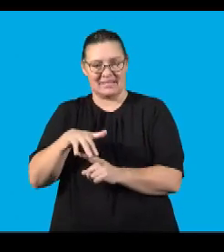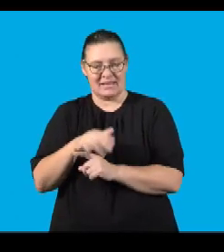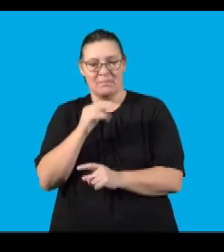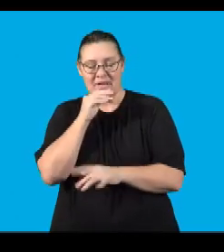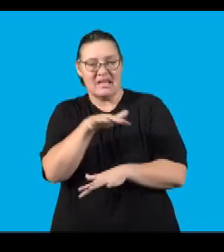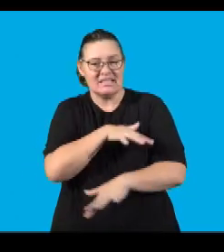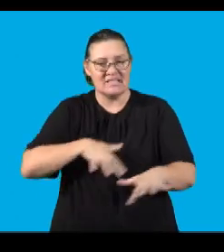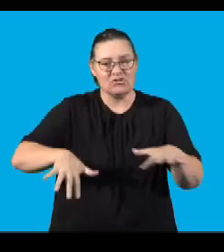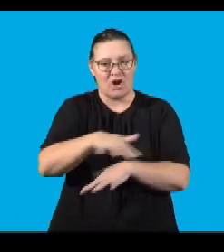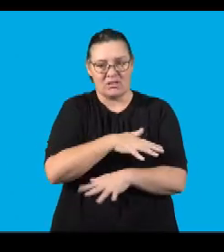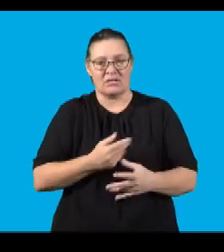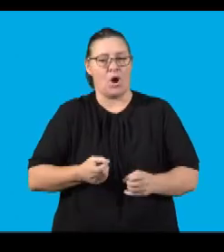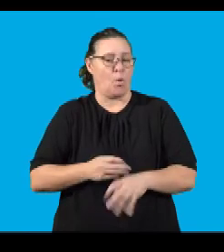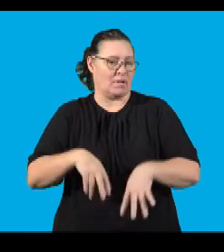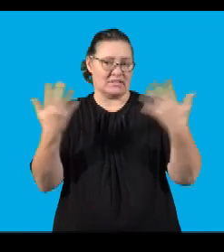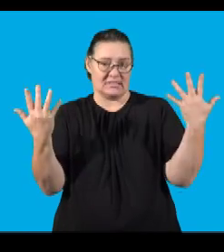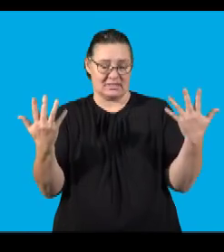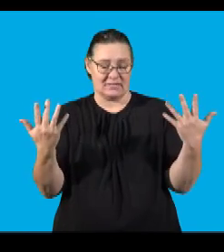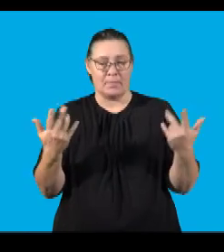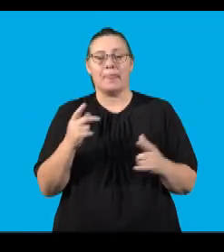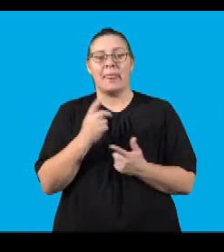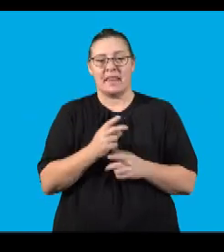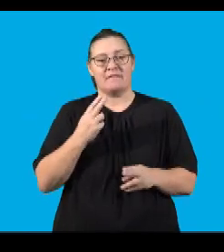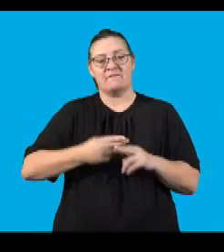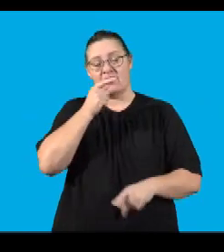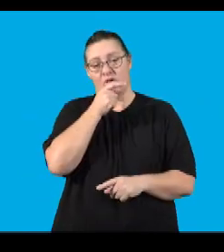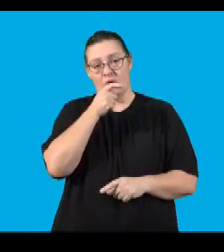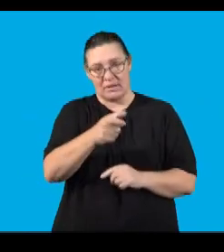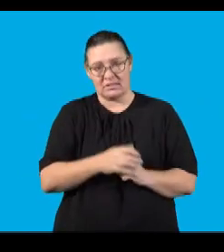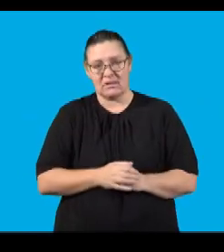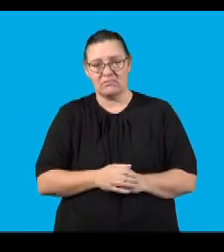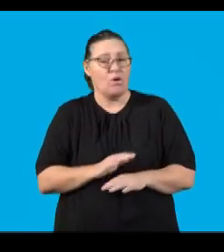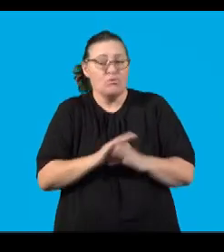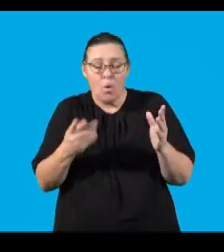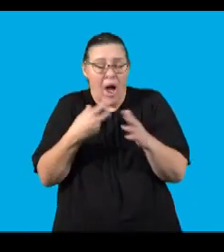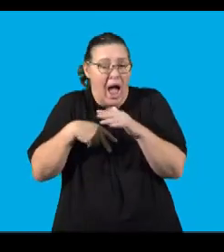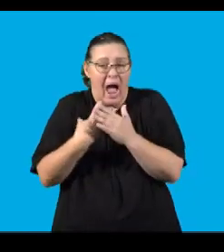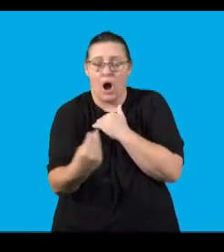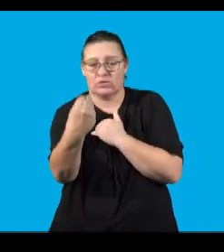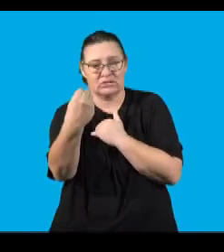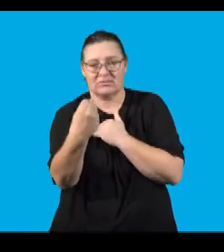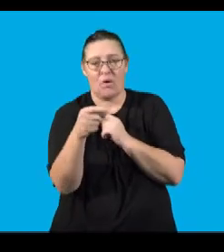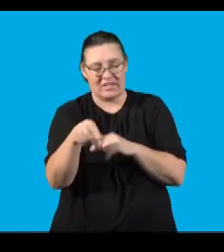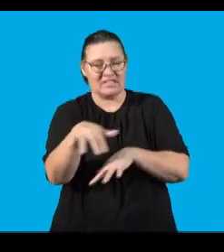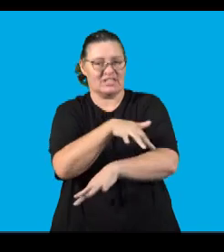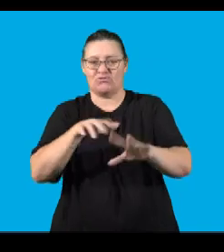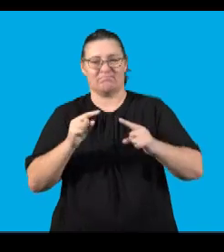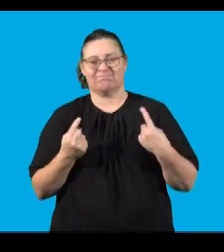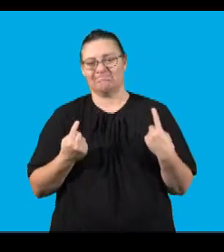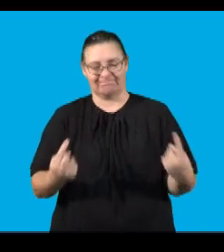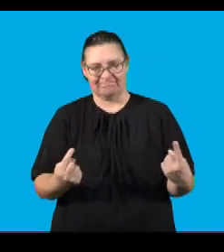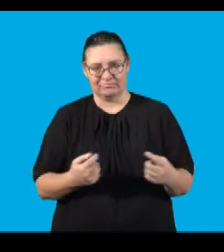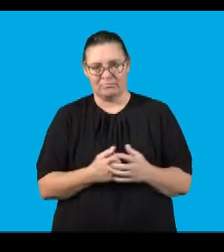mean? The situation is hopeless. And then a final comment, there is no way out of the dire